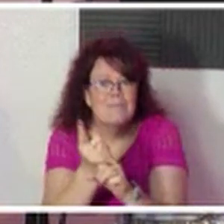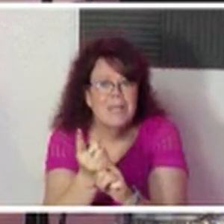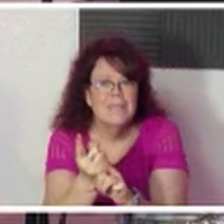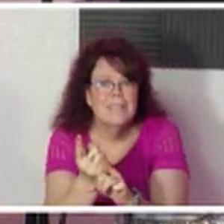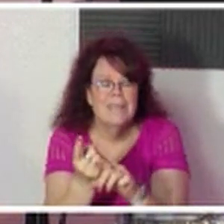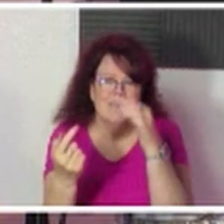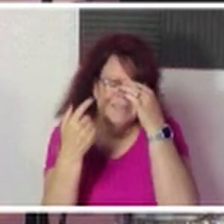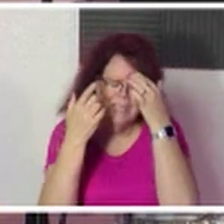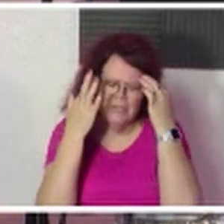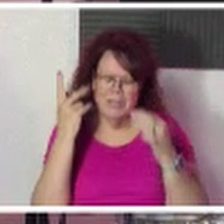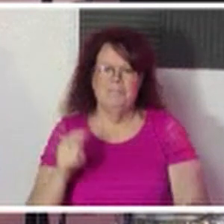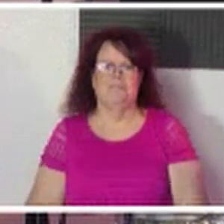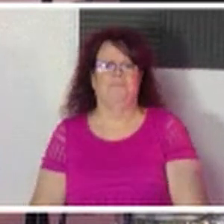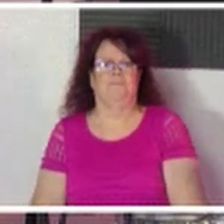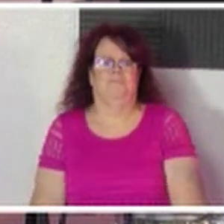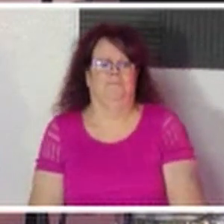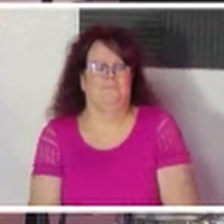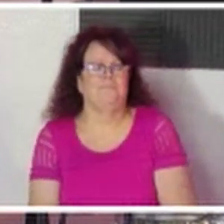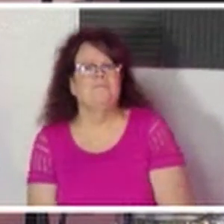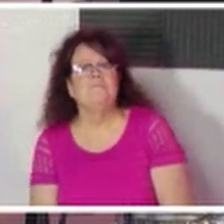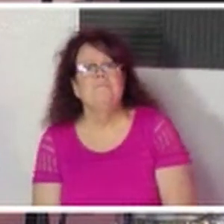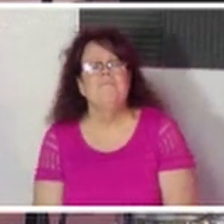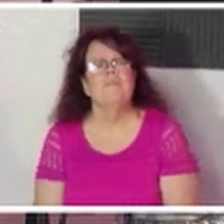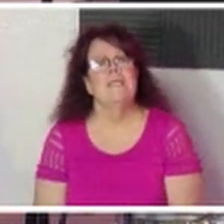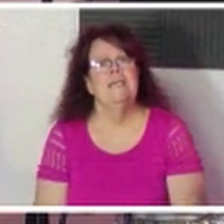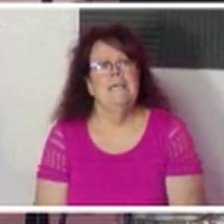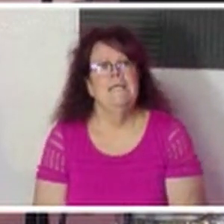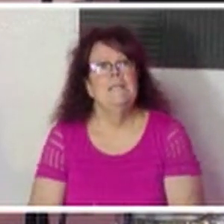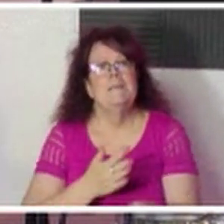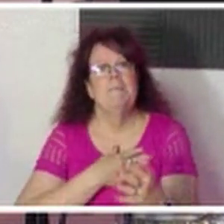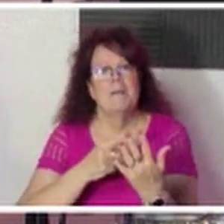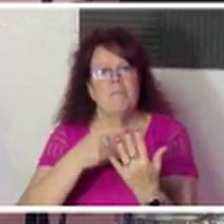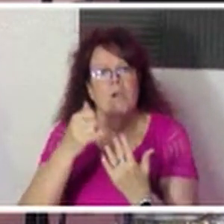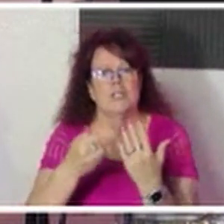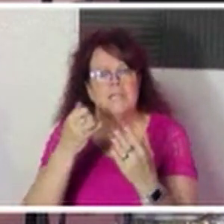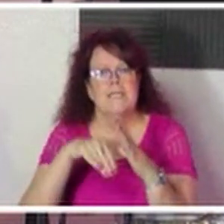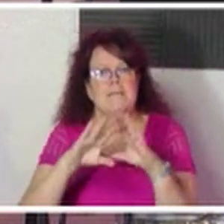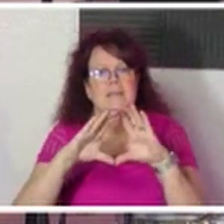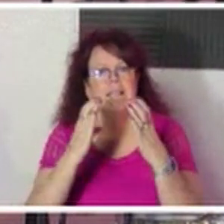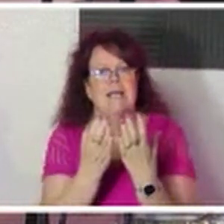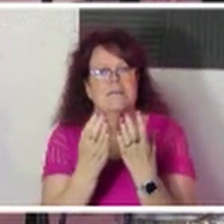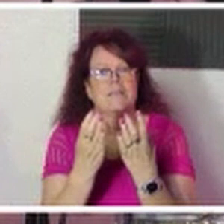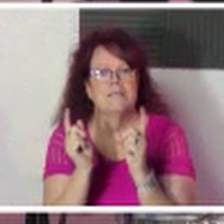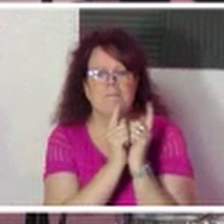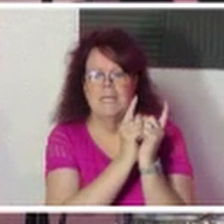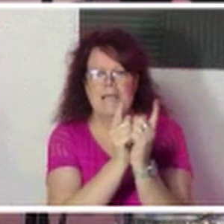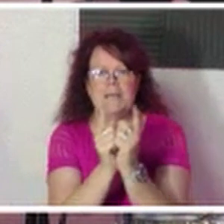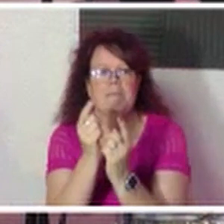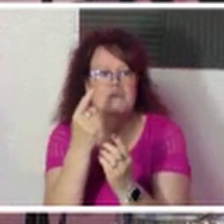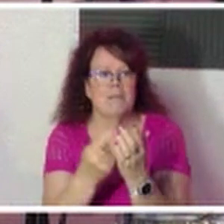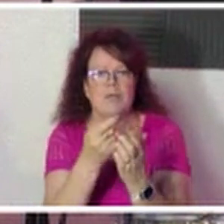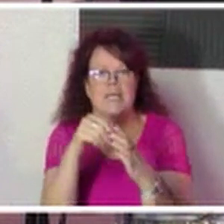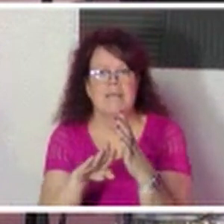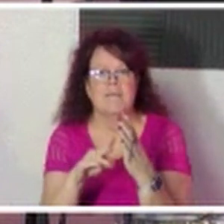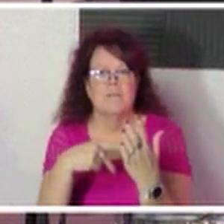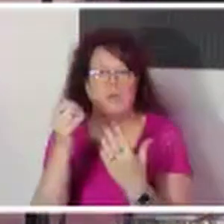so I was thinking, you know what? My project in the class was to meet up with somebody at the Bail Project